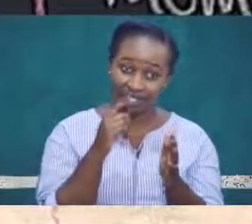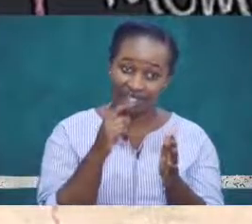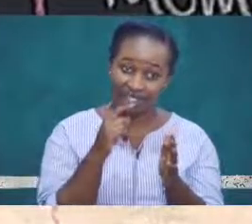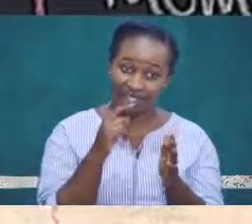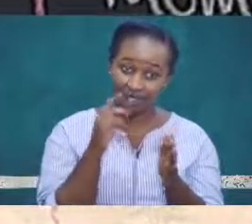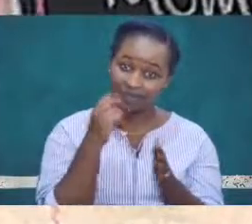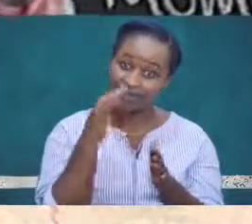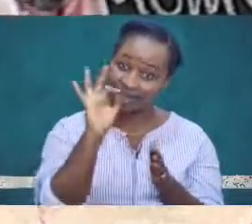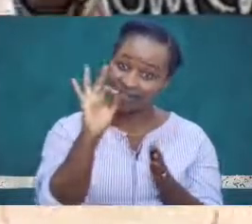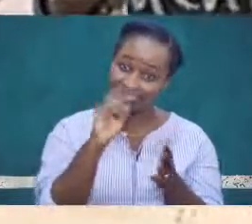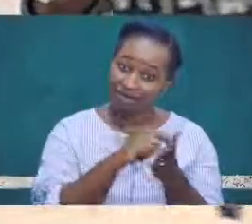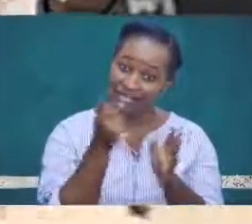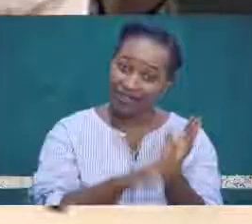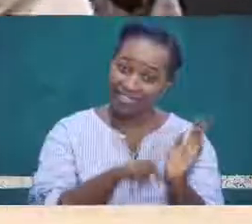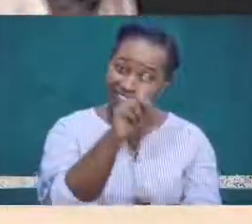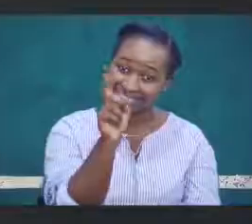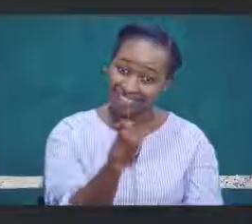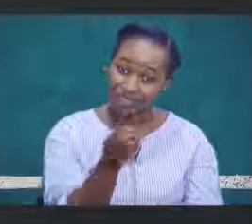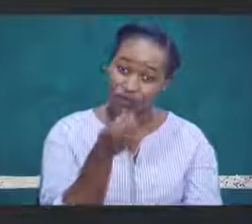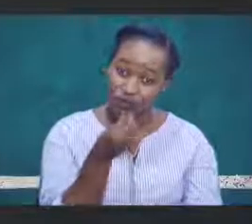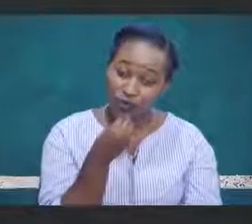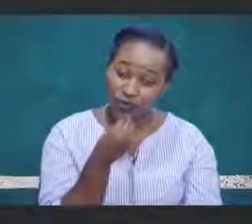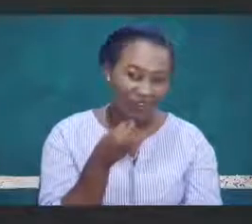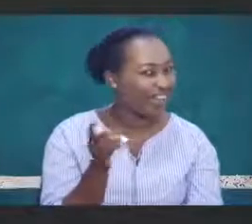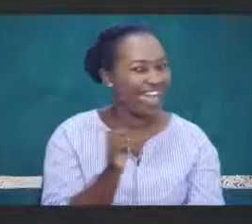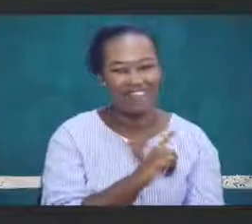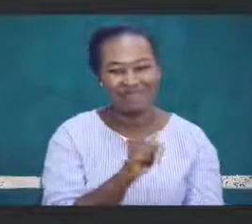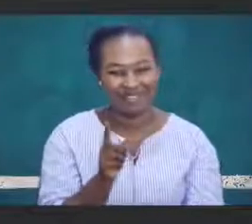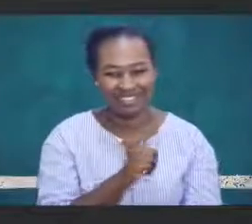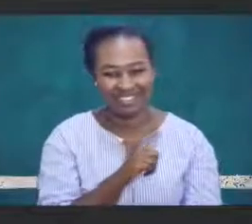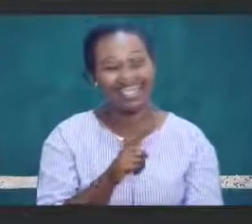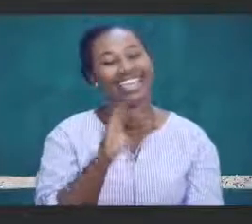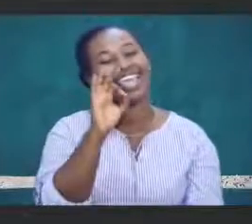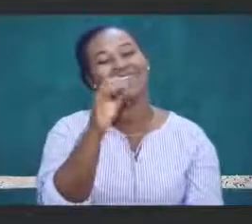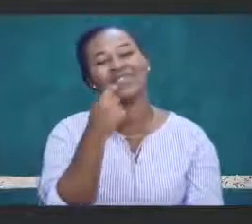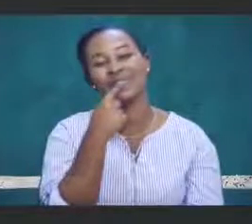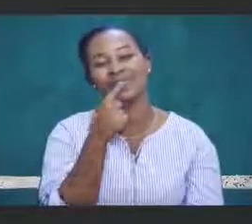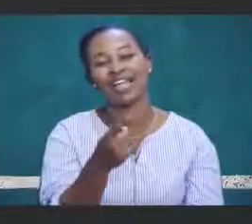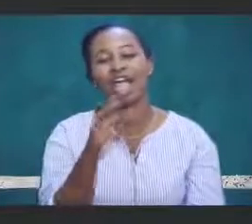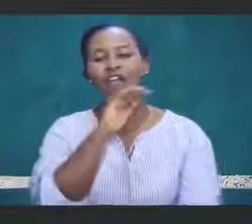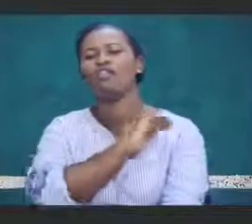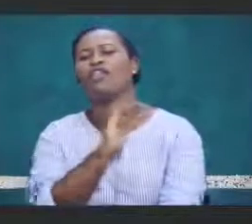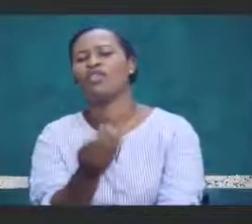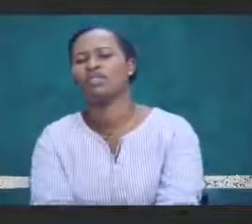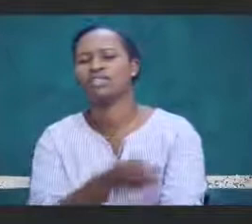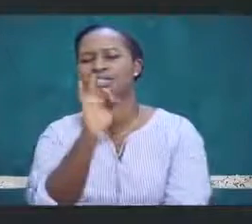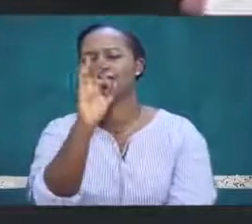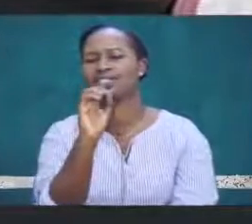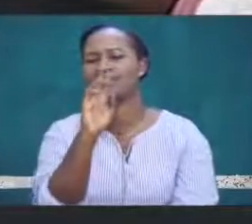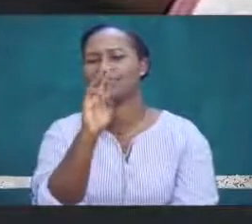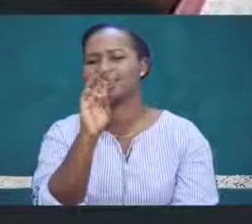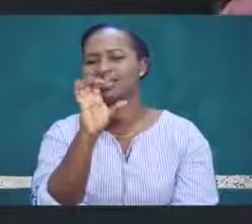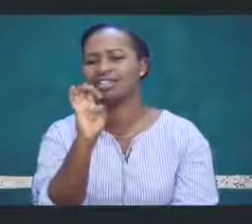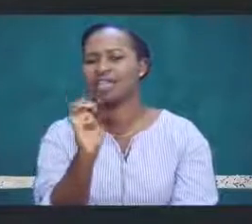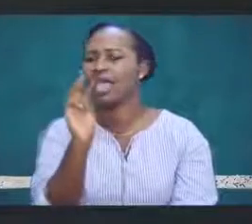friction? No. Food? No, of course. F stands for force. M